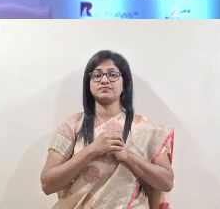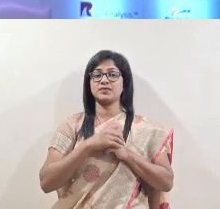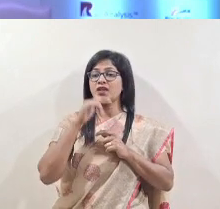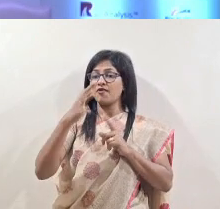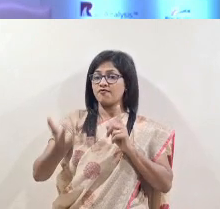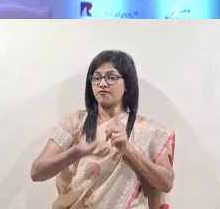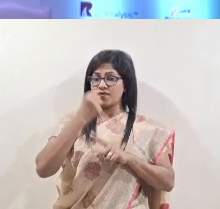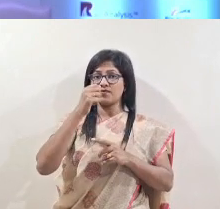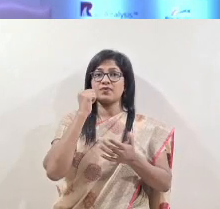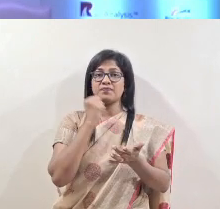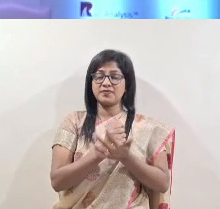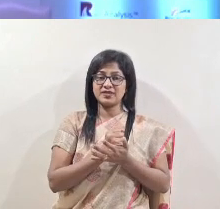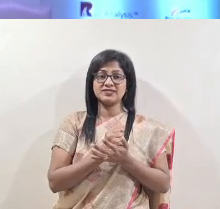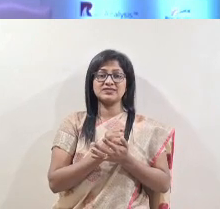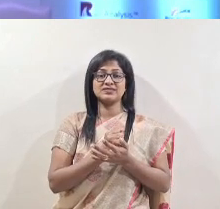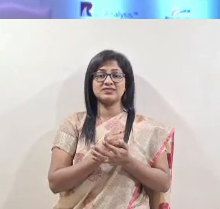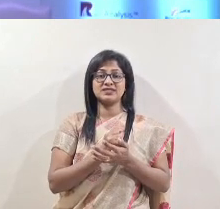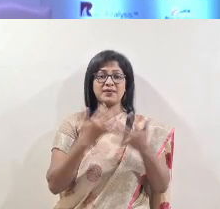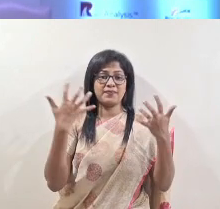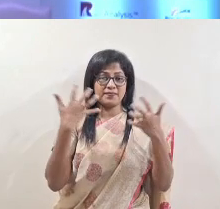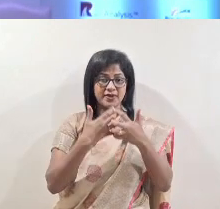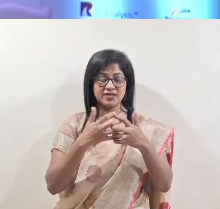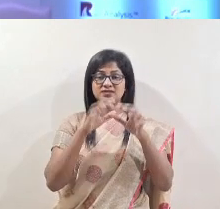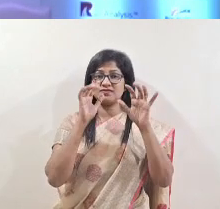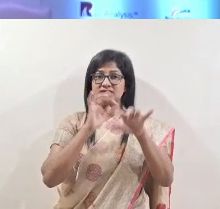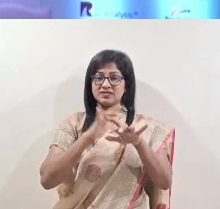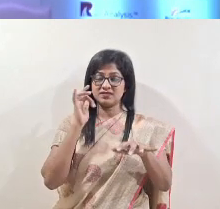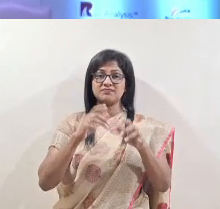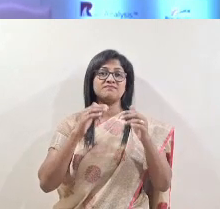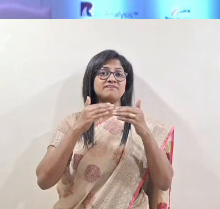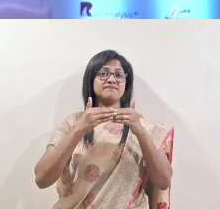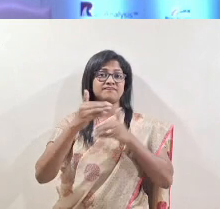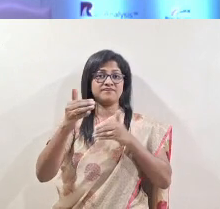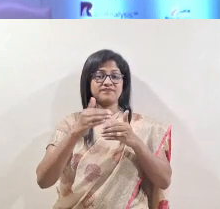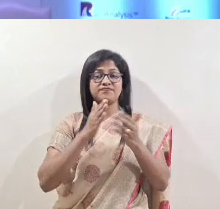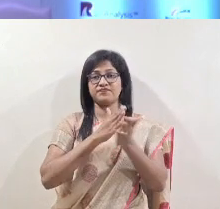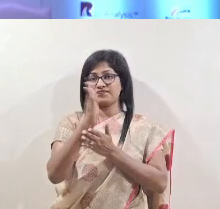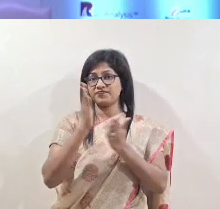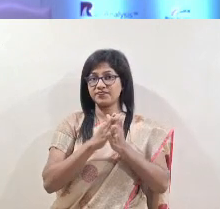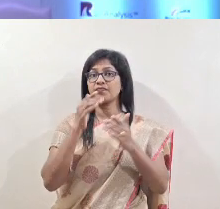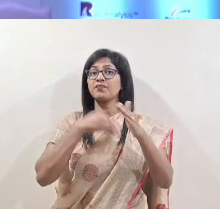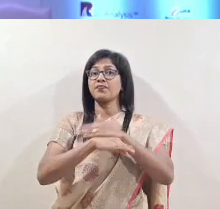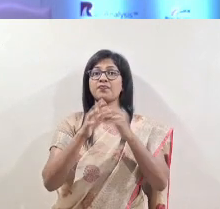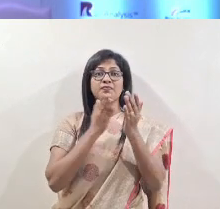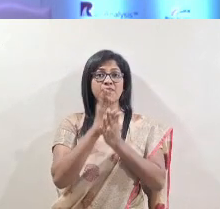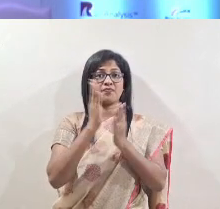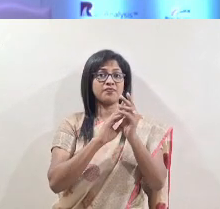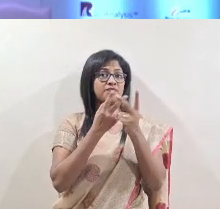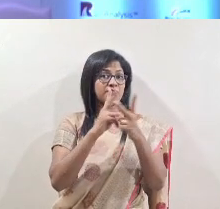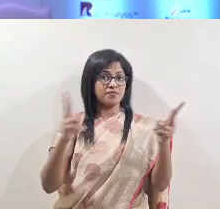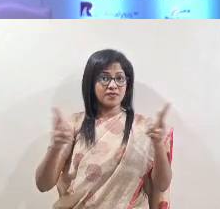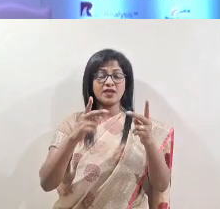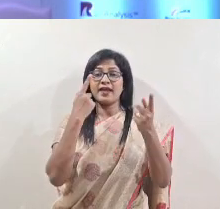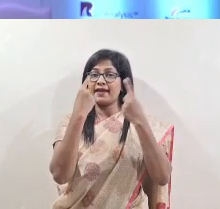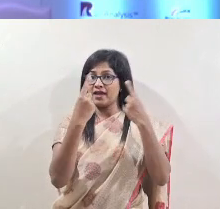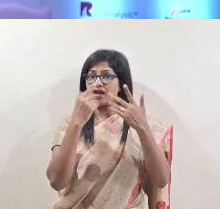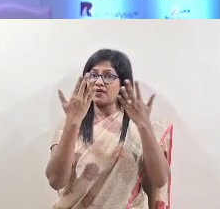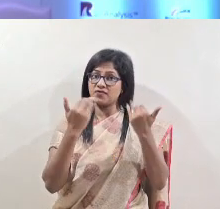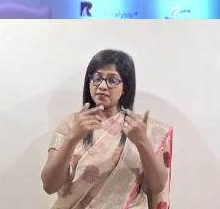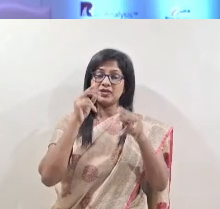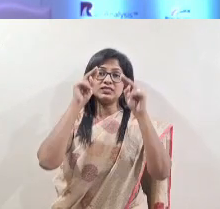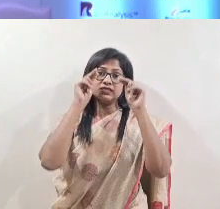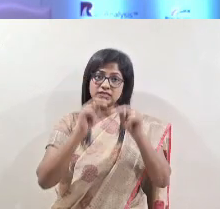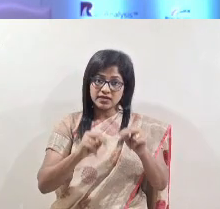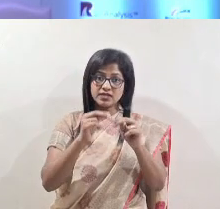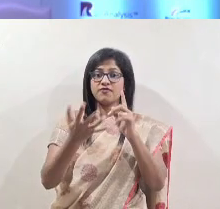most suitable critical gap estimation method. Since there are various methods which can estimate the critical gap, but there is need to identify